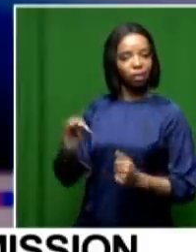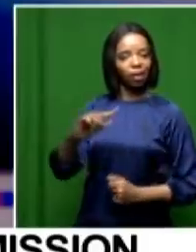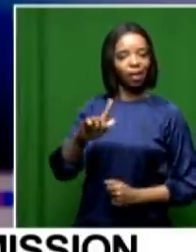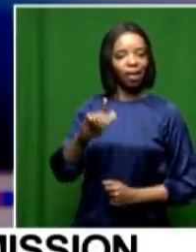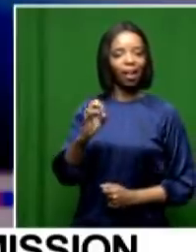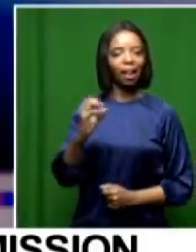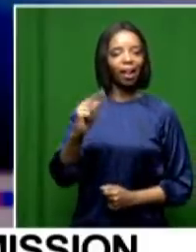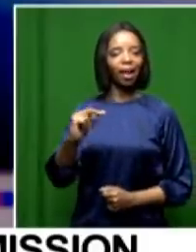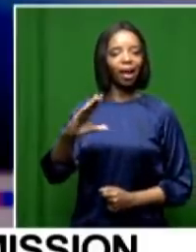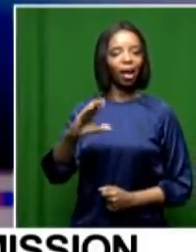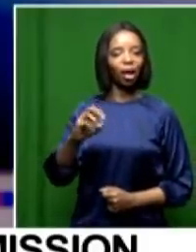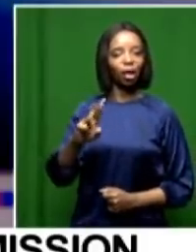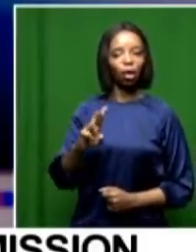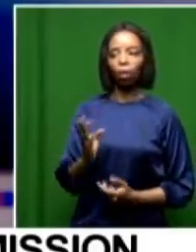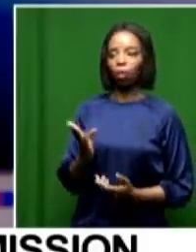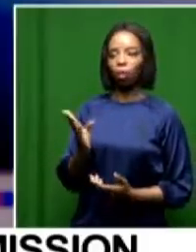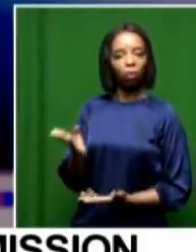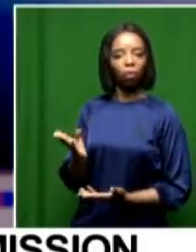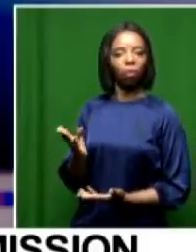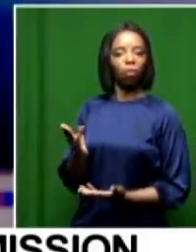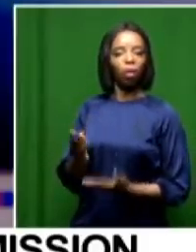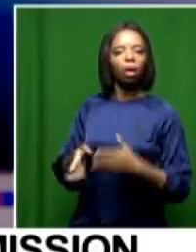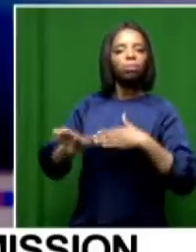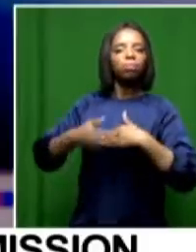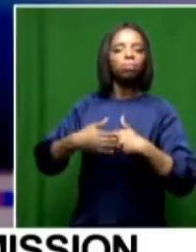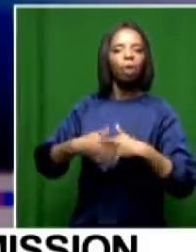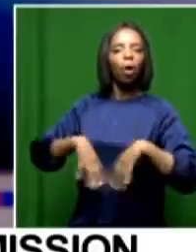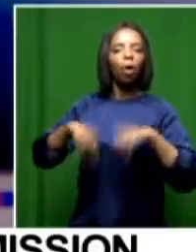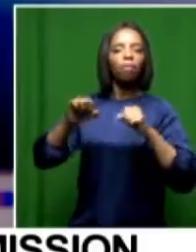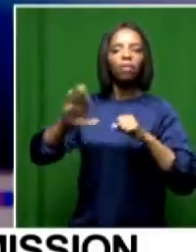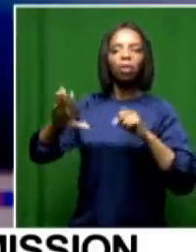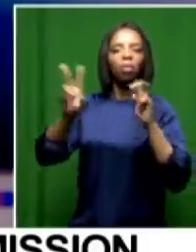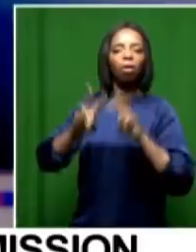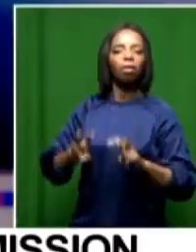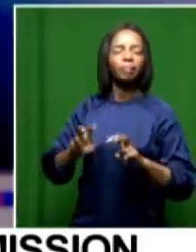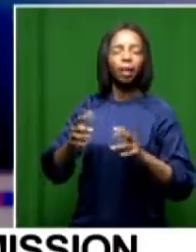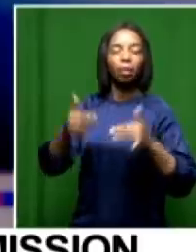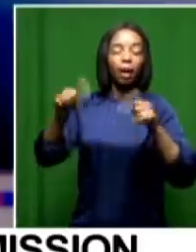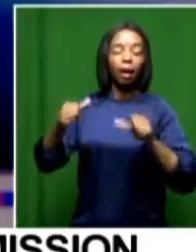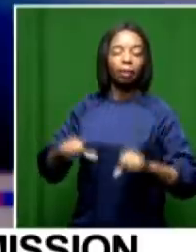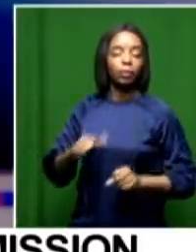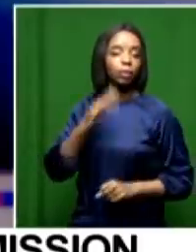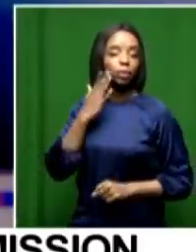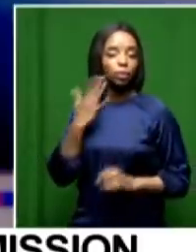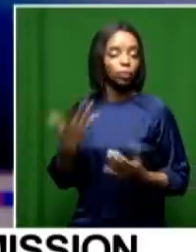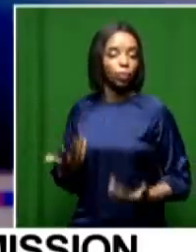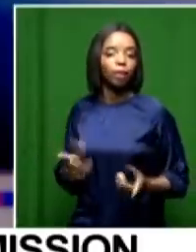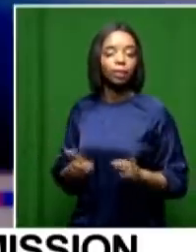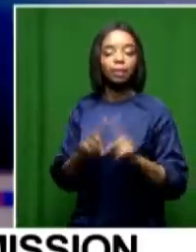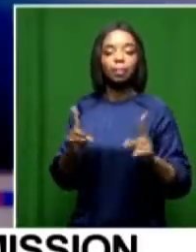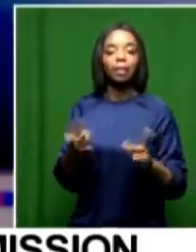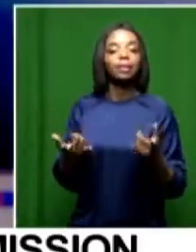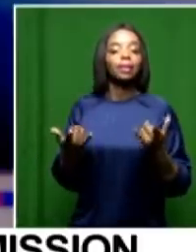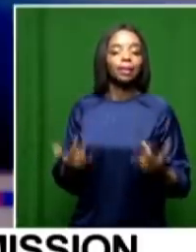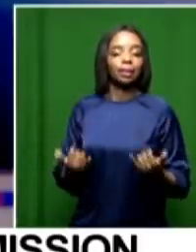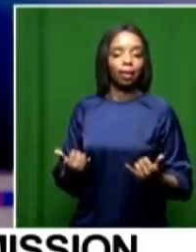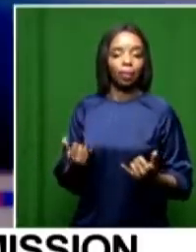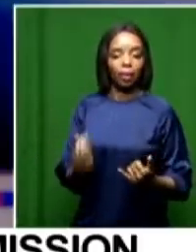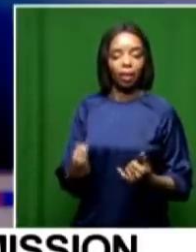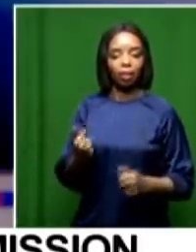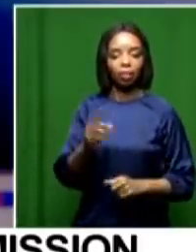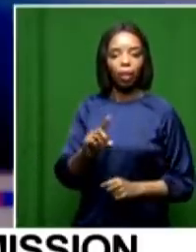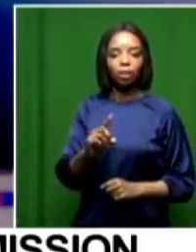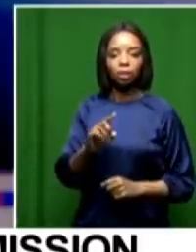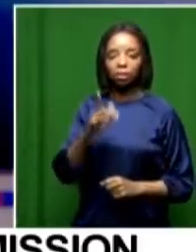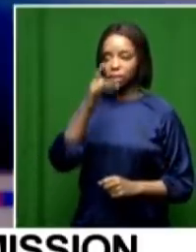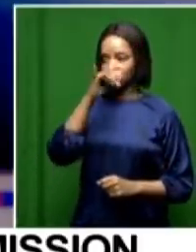are they being shut down? Because our banks like to crusade and parade themselves as anti-corruption. But here's a global criminal today, and there's been no outcry from our financial